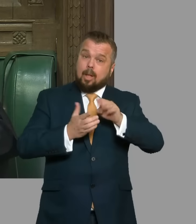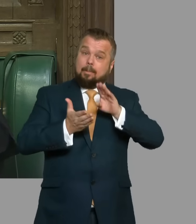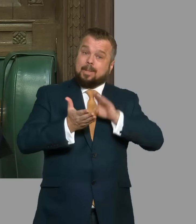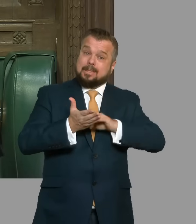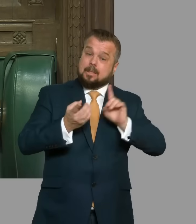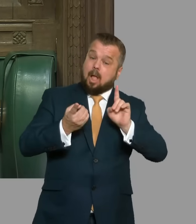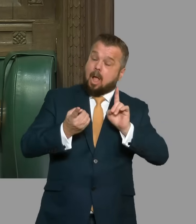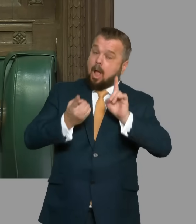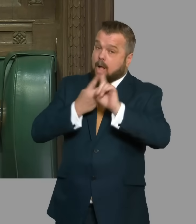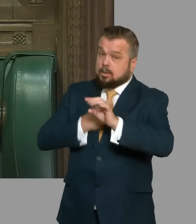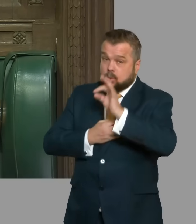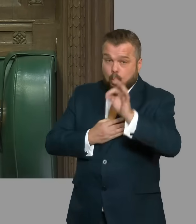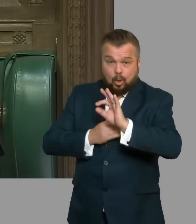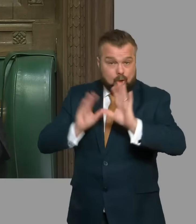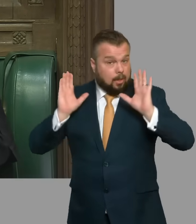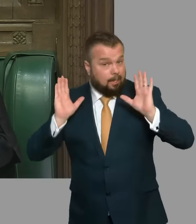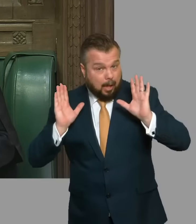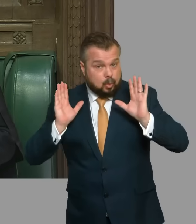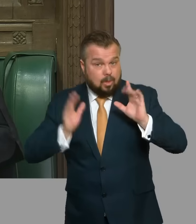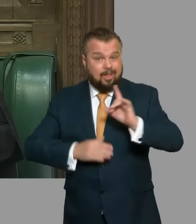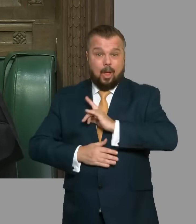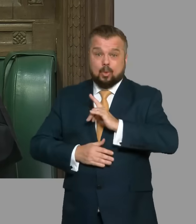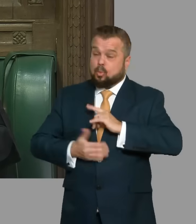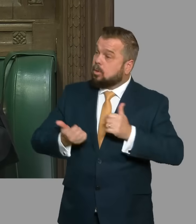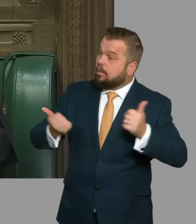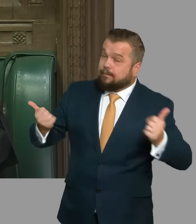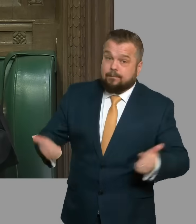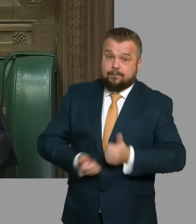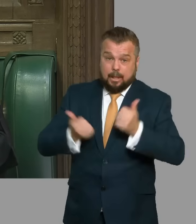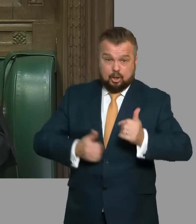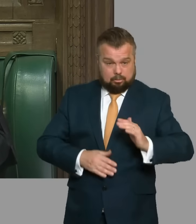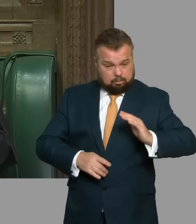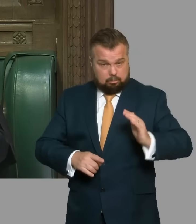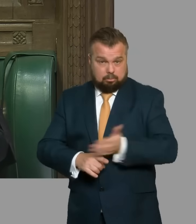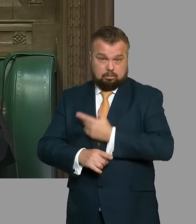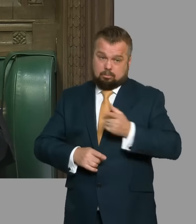not continuing the debate at this stage. Right. We now come to statements. Secretary